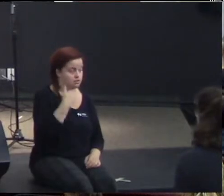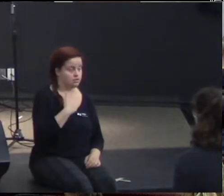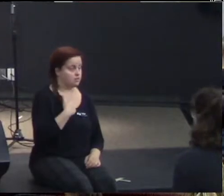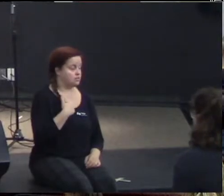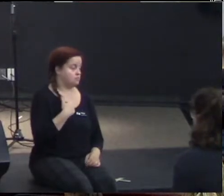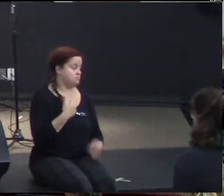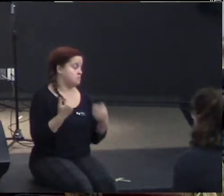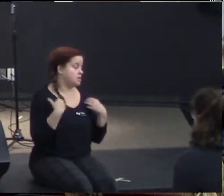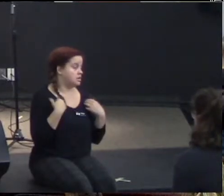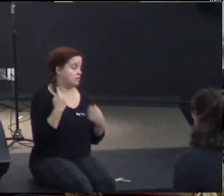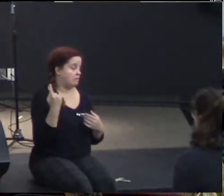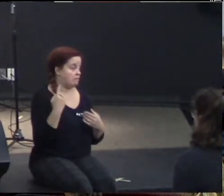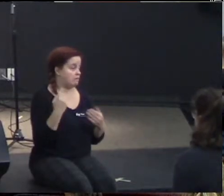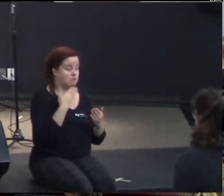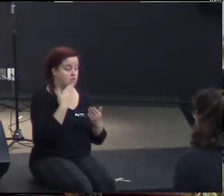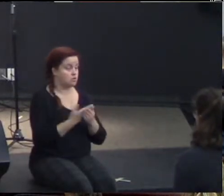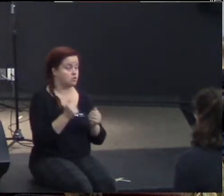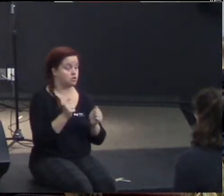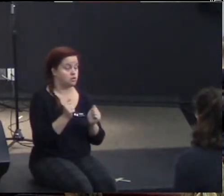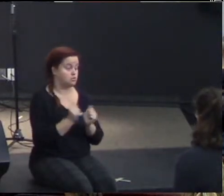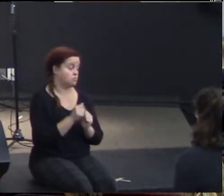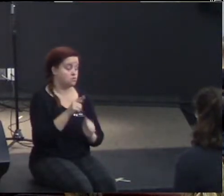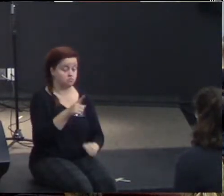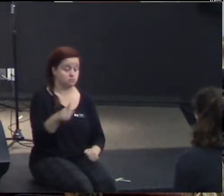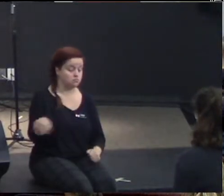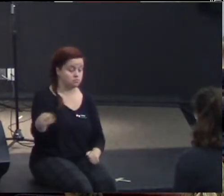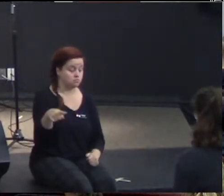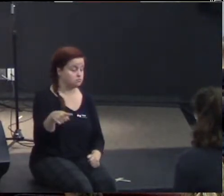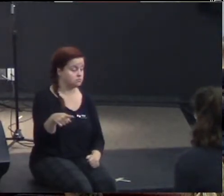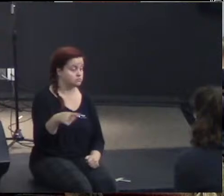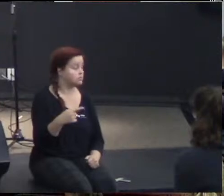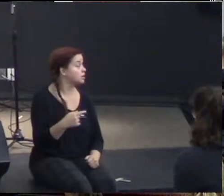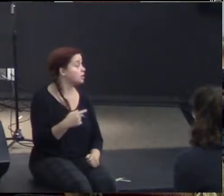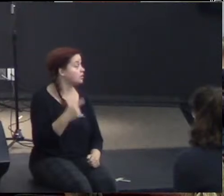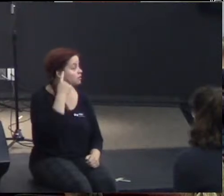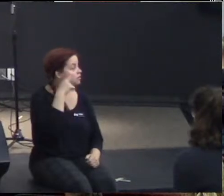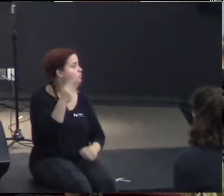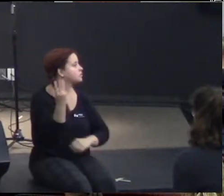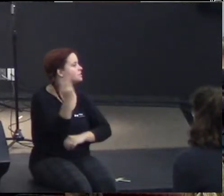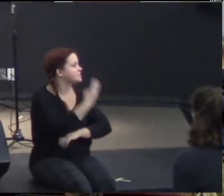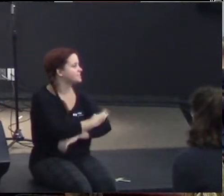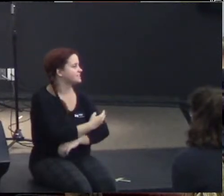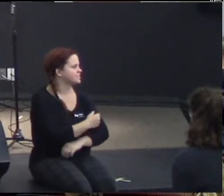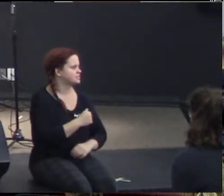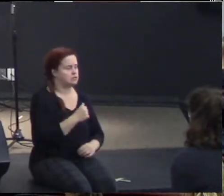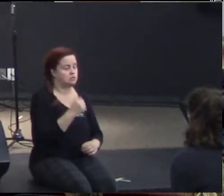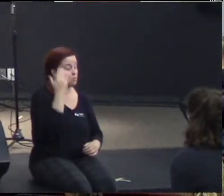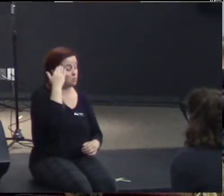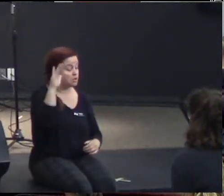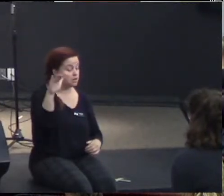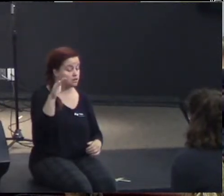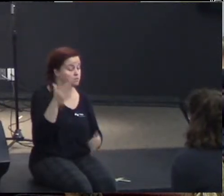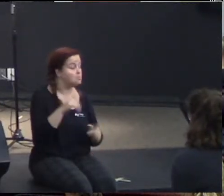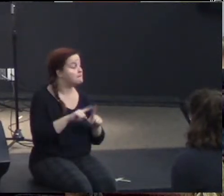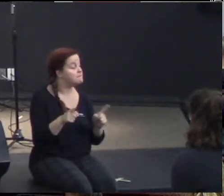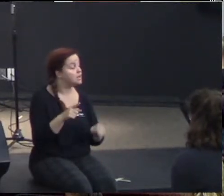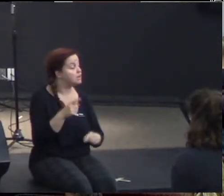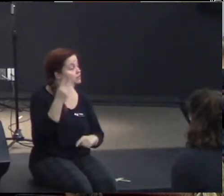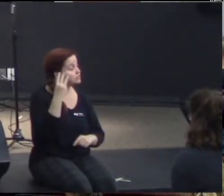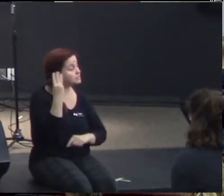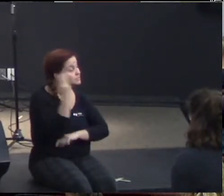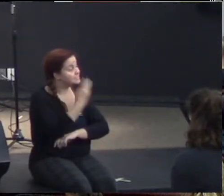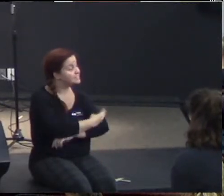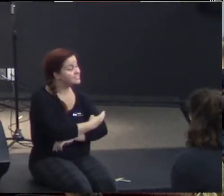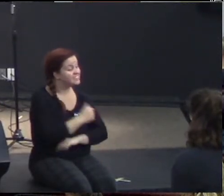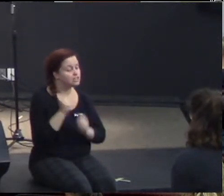6 days they're together. We don't get any insight. But for 6 days, they stay together. And